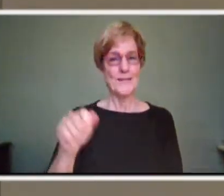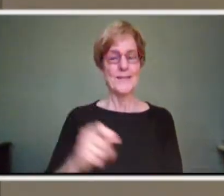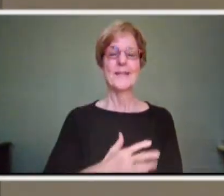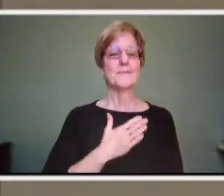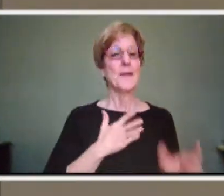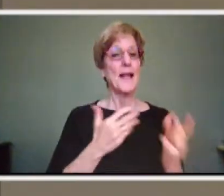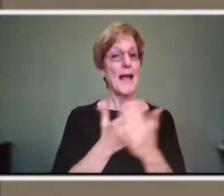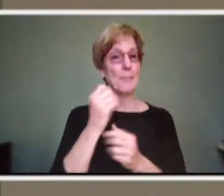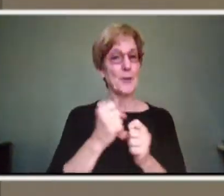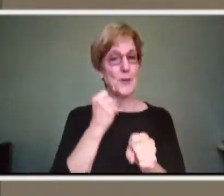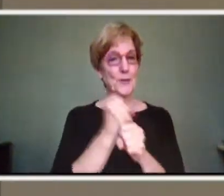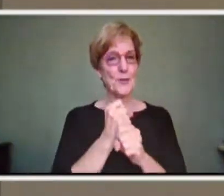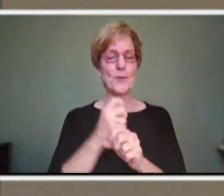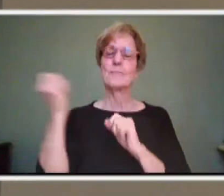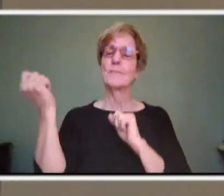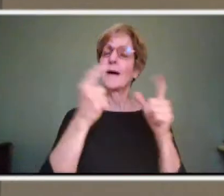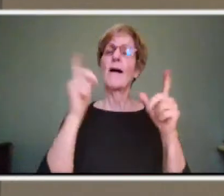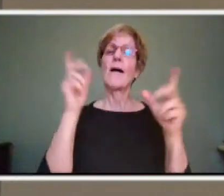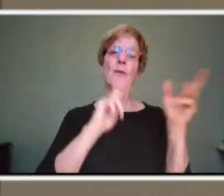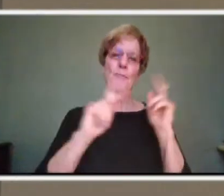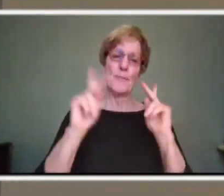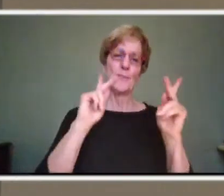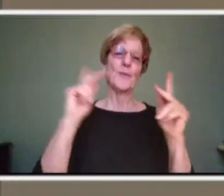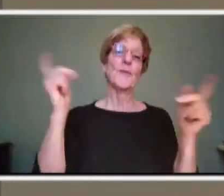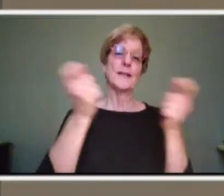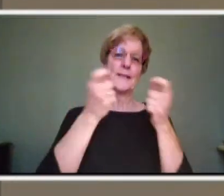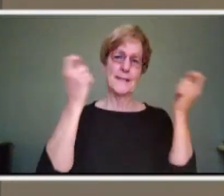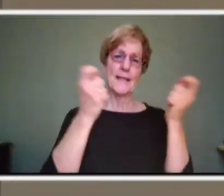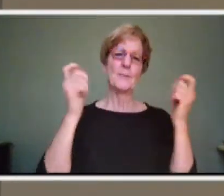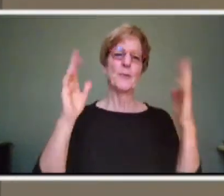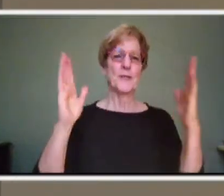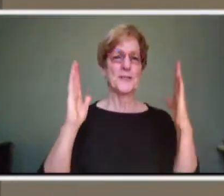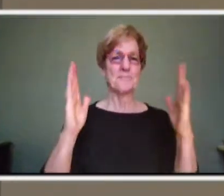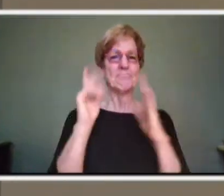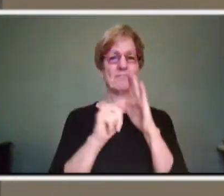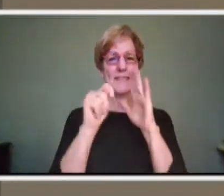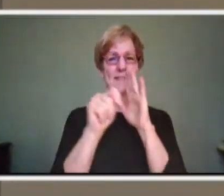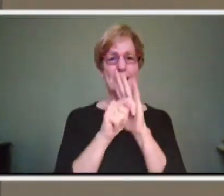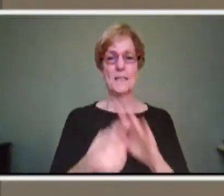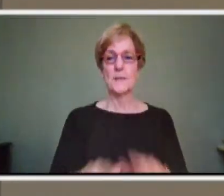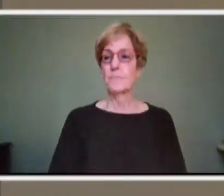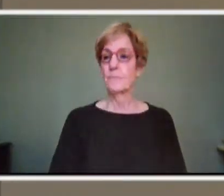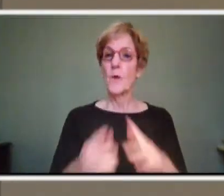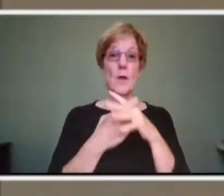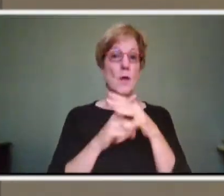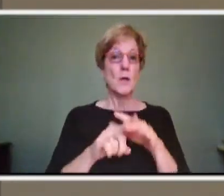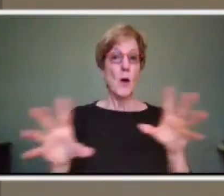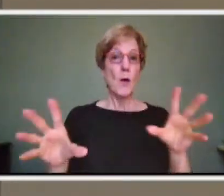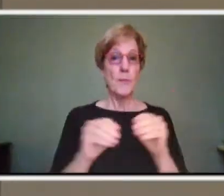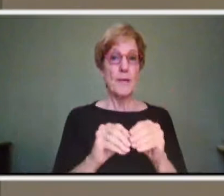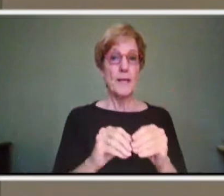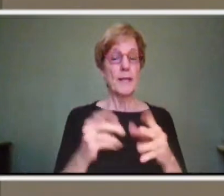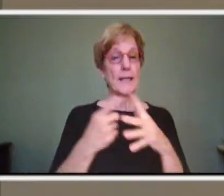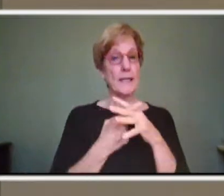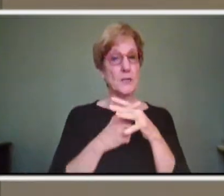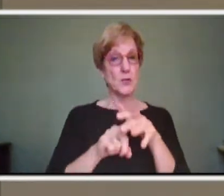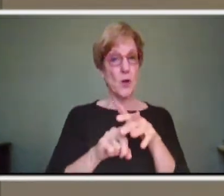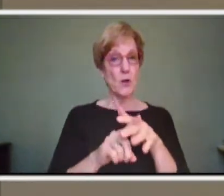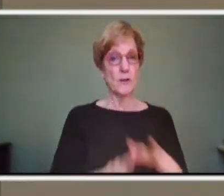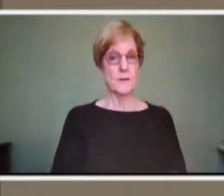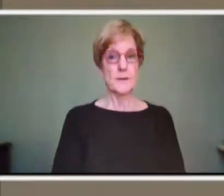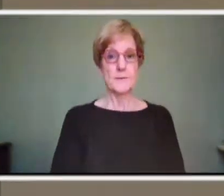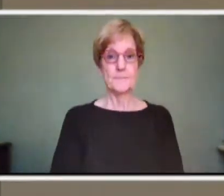those that celebrate. We will call this meeting to order, and we will start